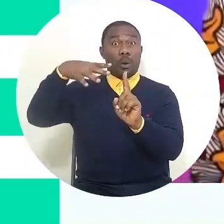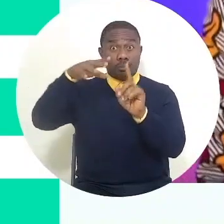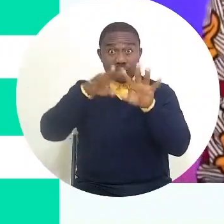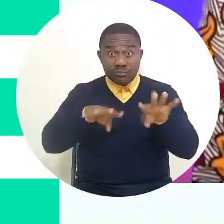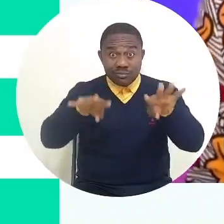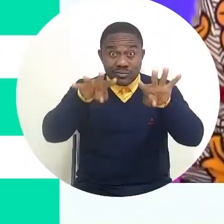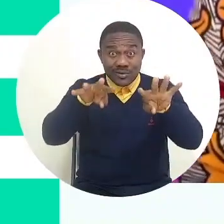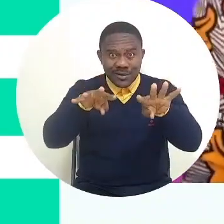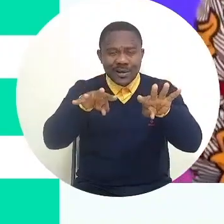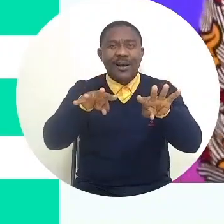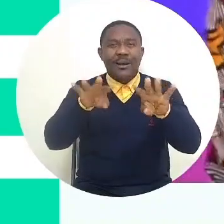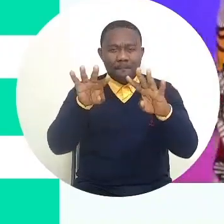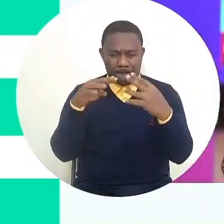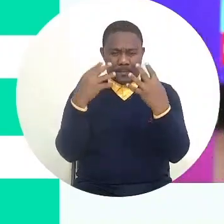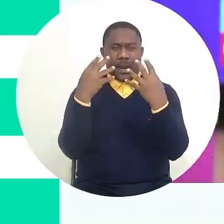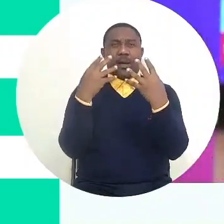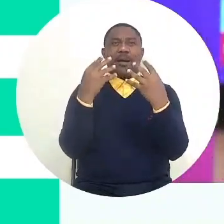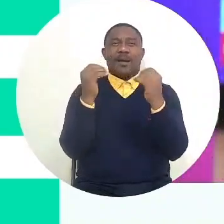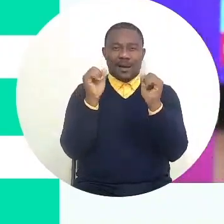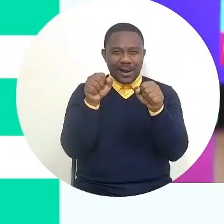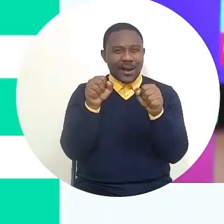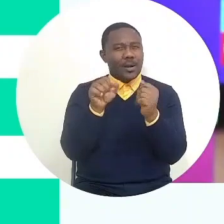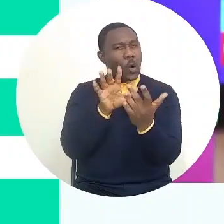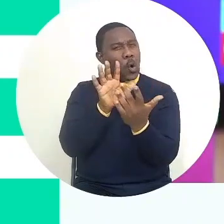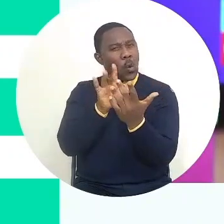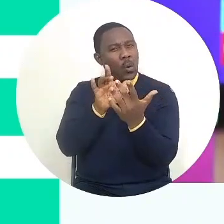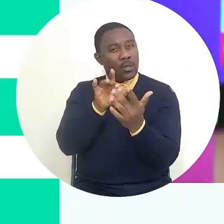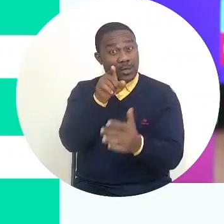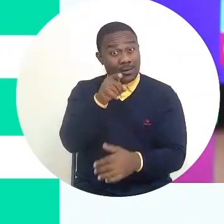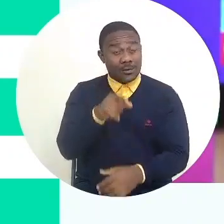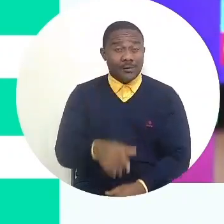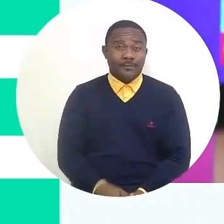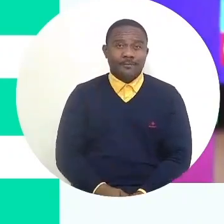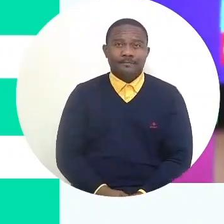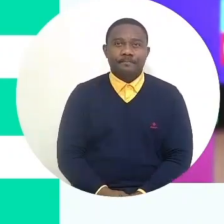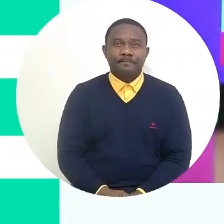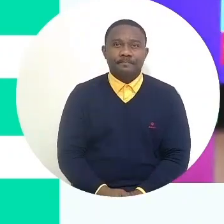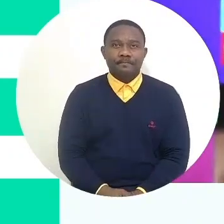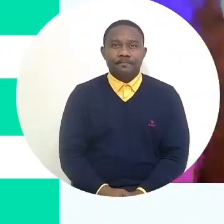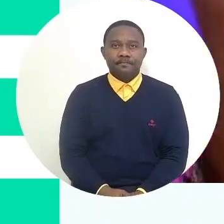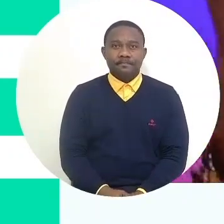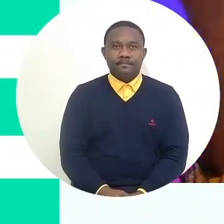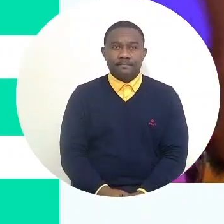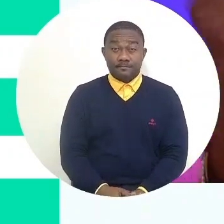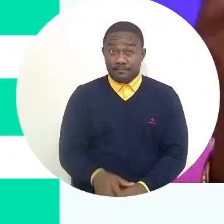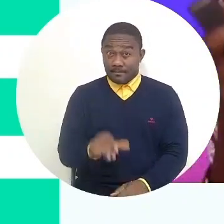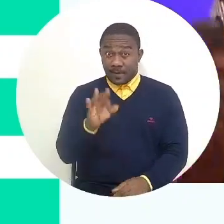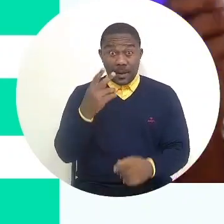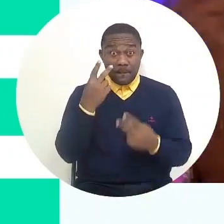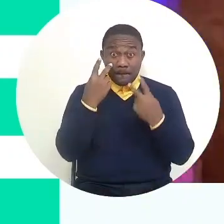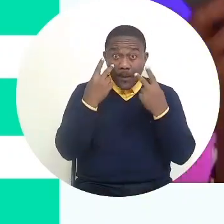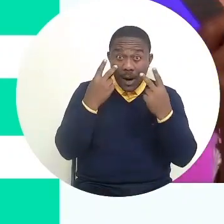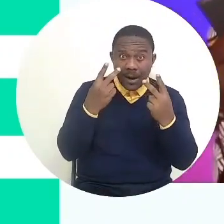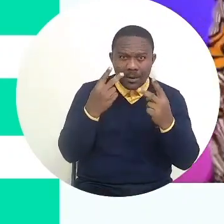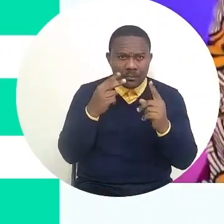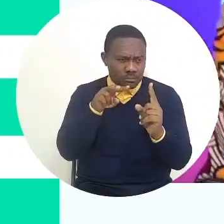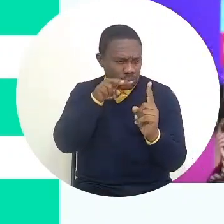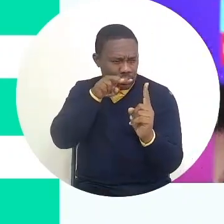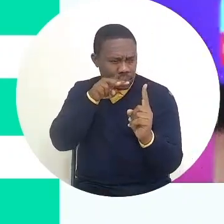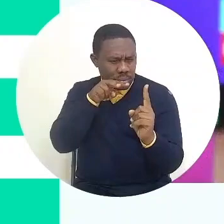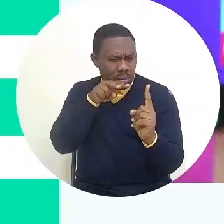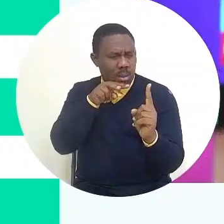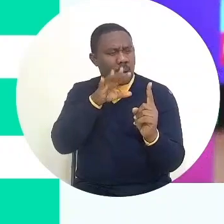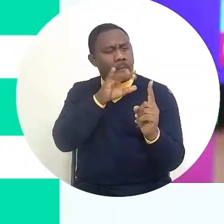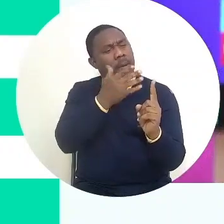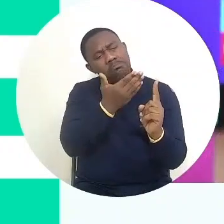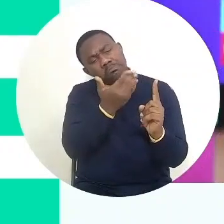they can engage you. That is the most important thing about one, visibility. Once they can see, once they can hear, okay, they want